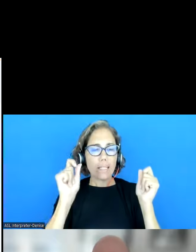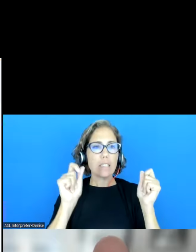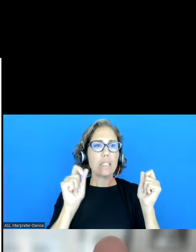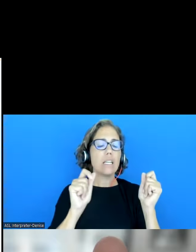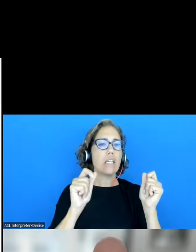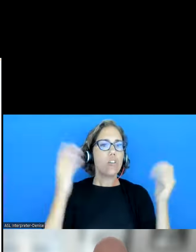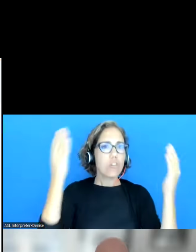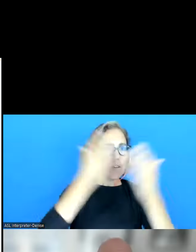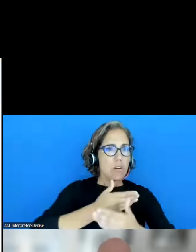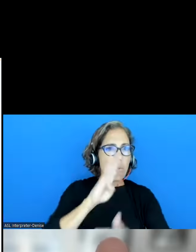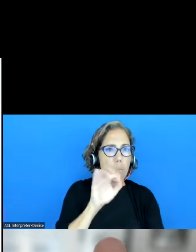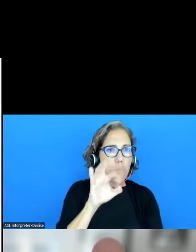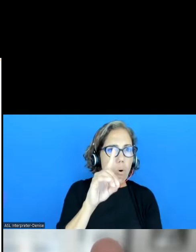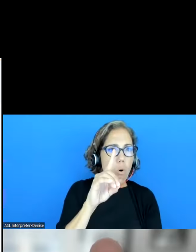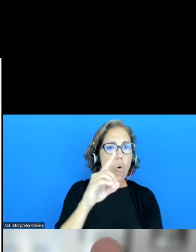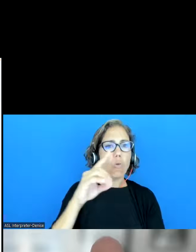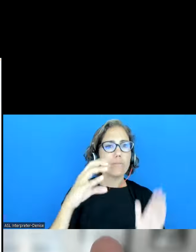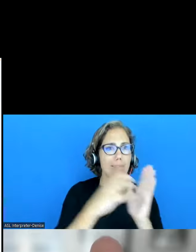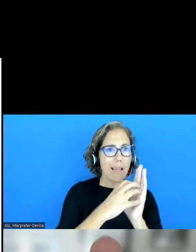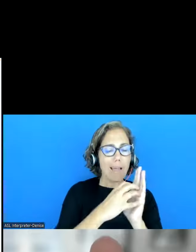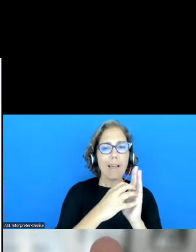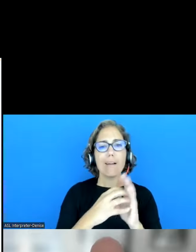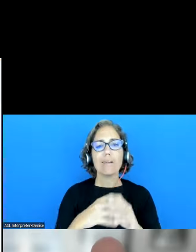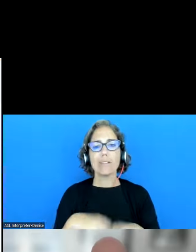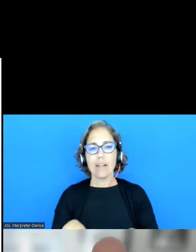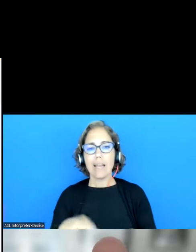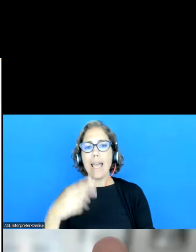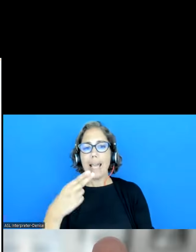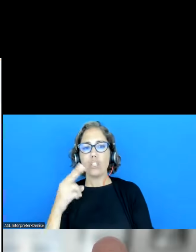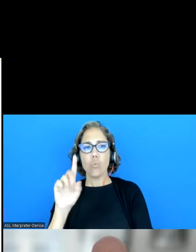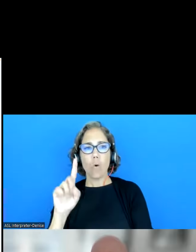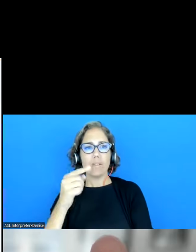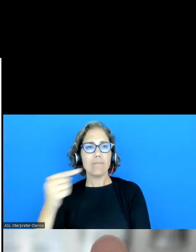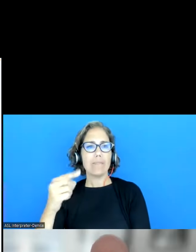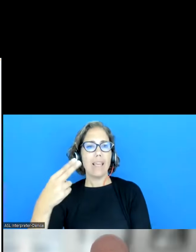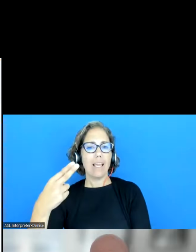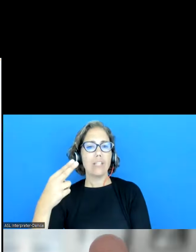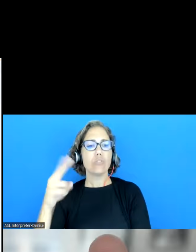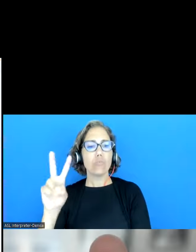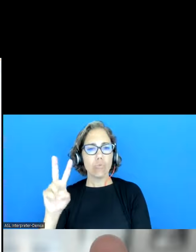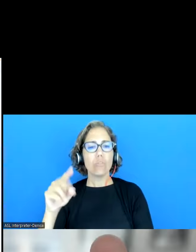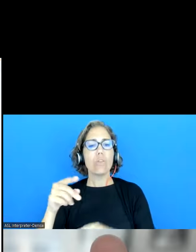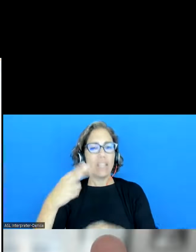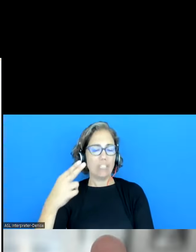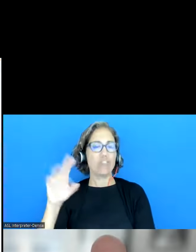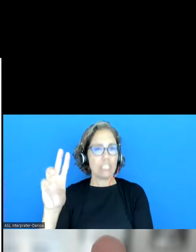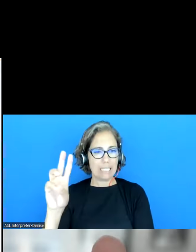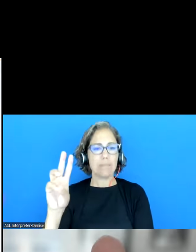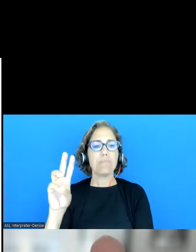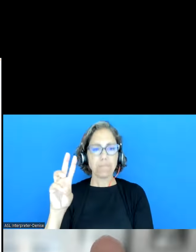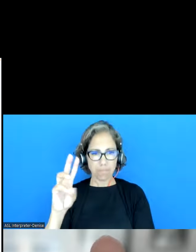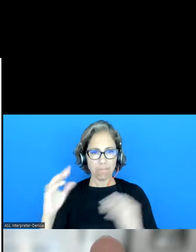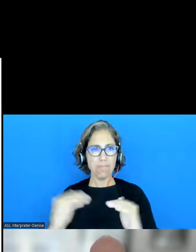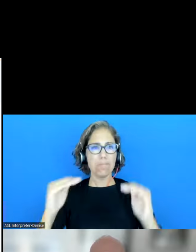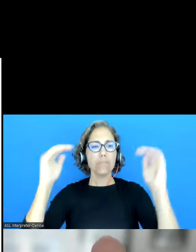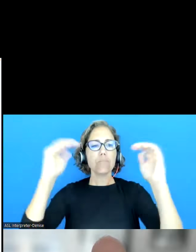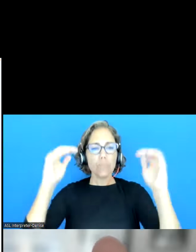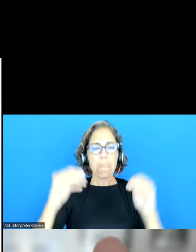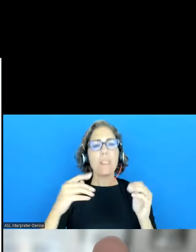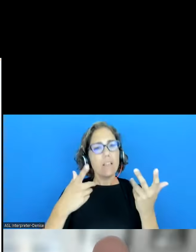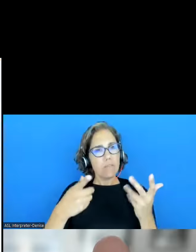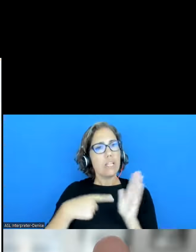text. Proper usage of the H1 through H6 hierarchy guarantees that you've got an order set up that reflects the